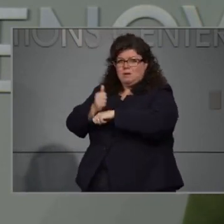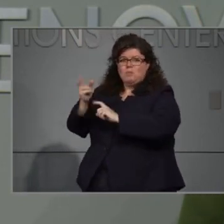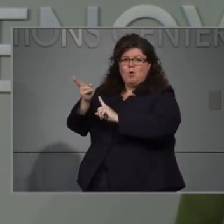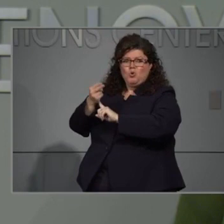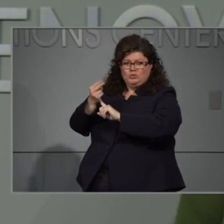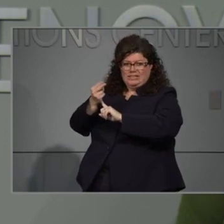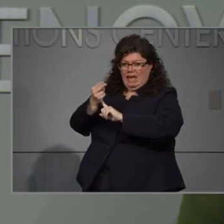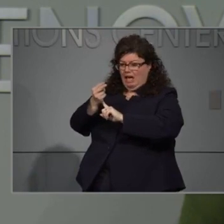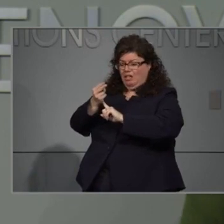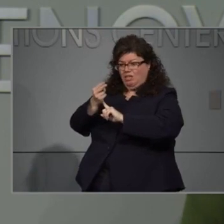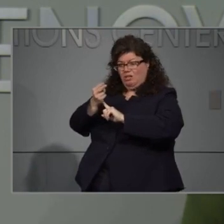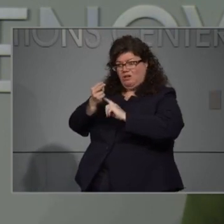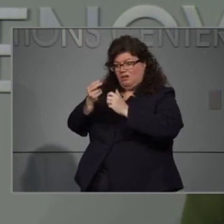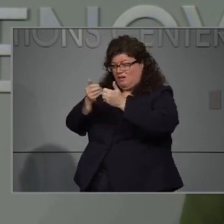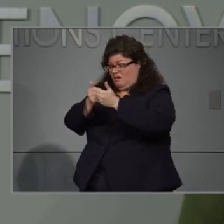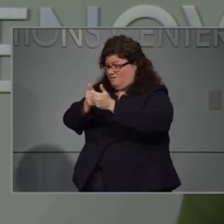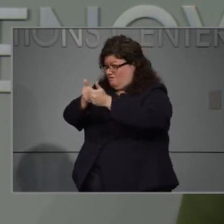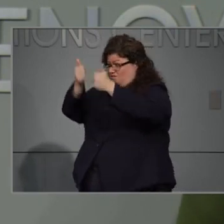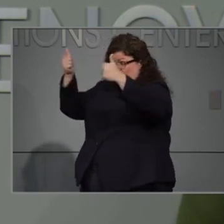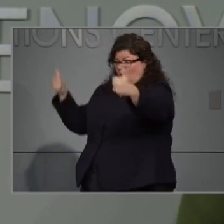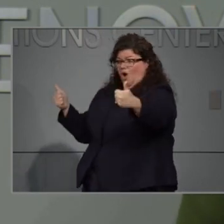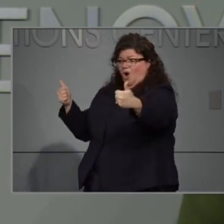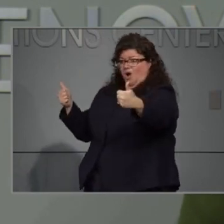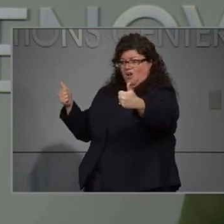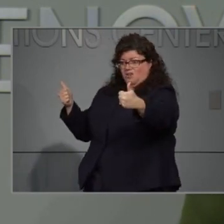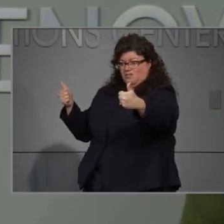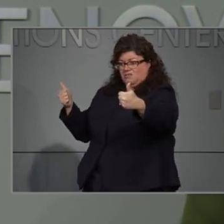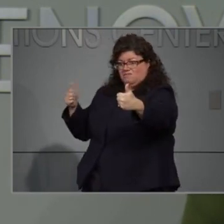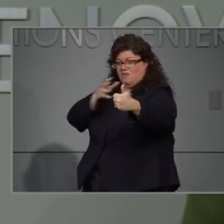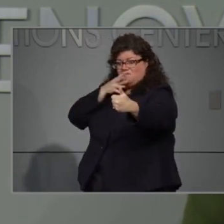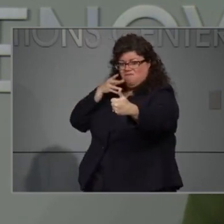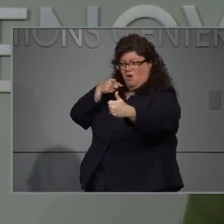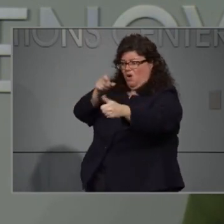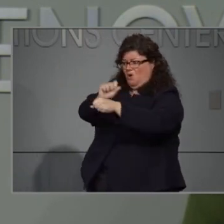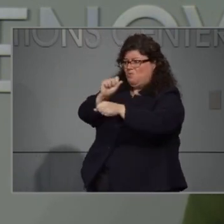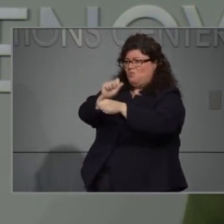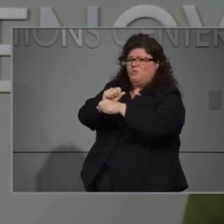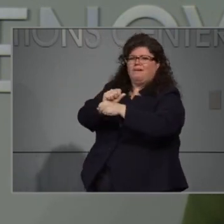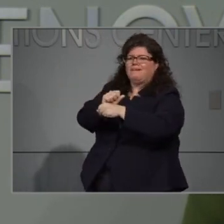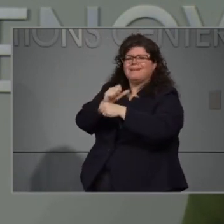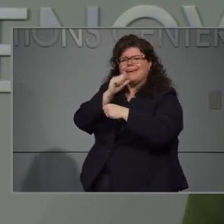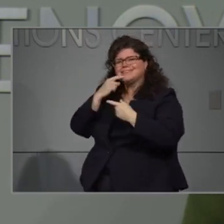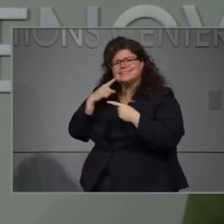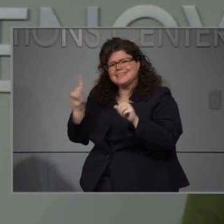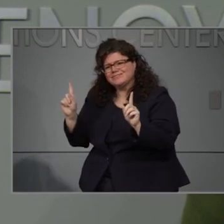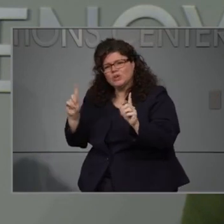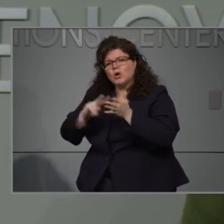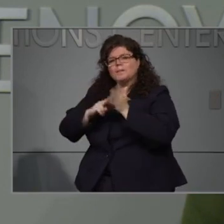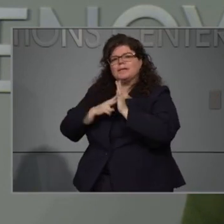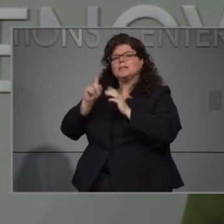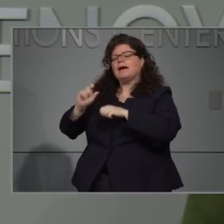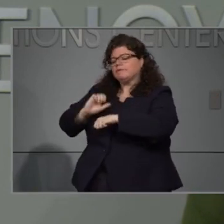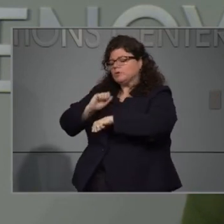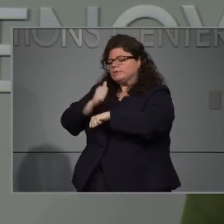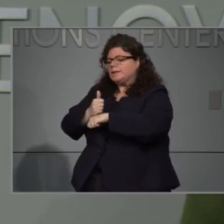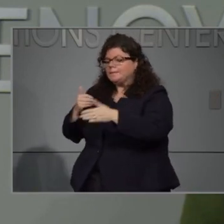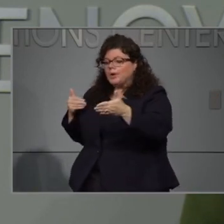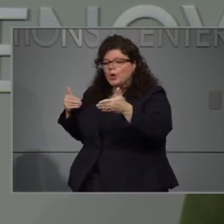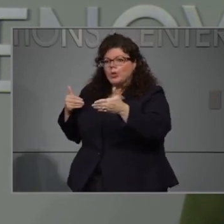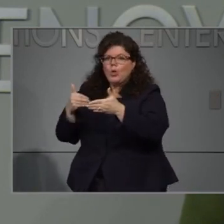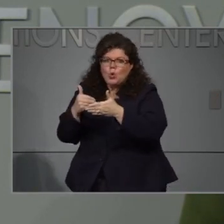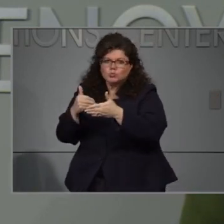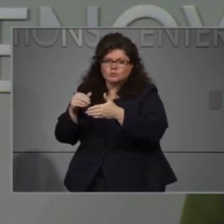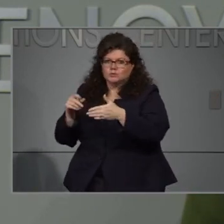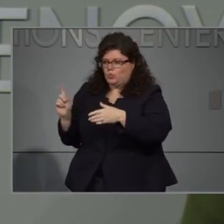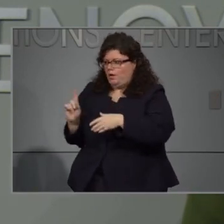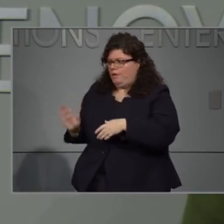that isolation that they need to do if they are positive. So trying to attack the issue on three